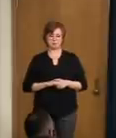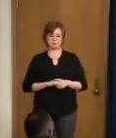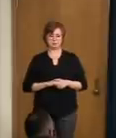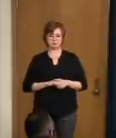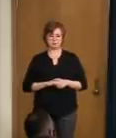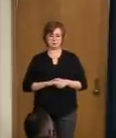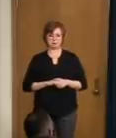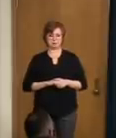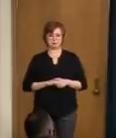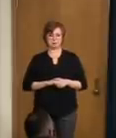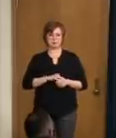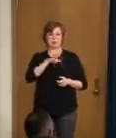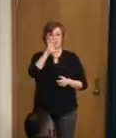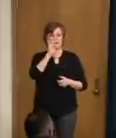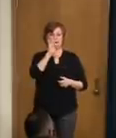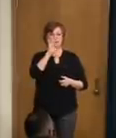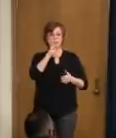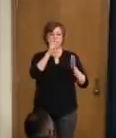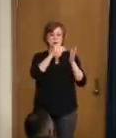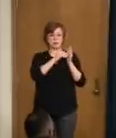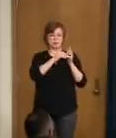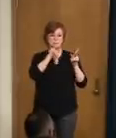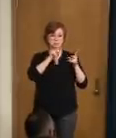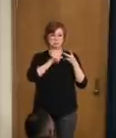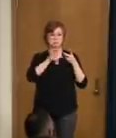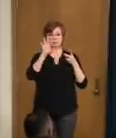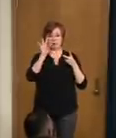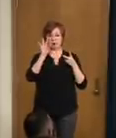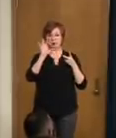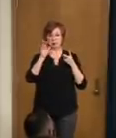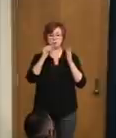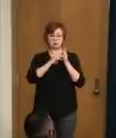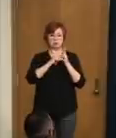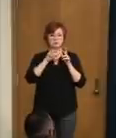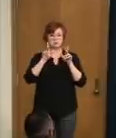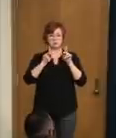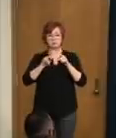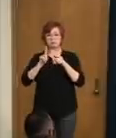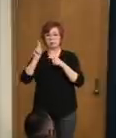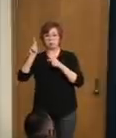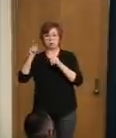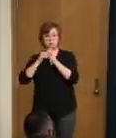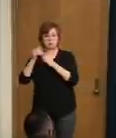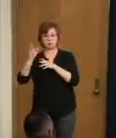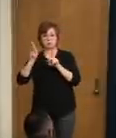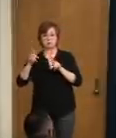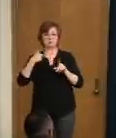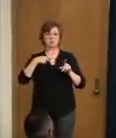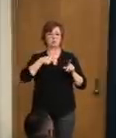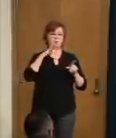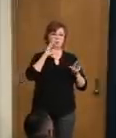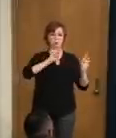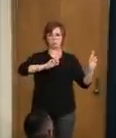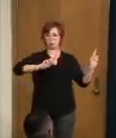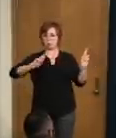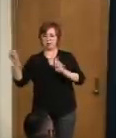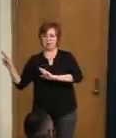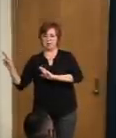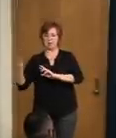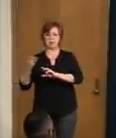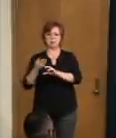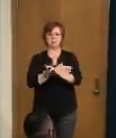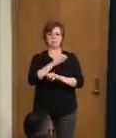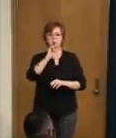it's 800,000, if it's 900,000, if it's 1 million people, we will be prepared to do that and have vaccines in arms by September